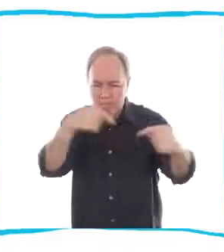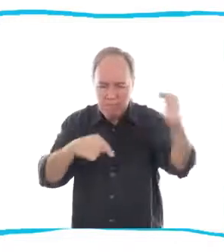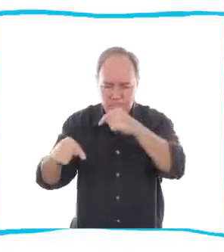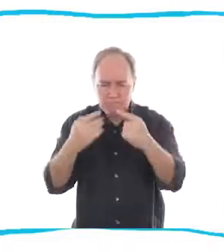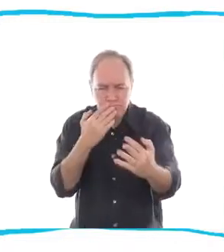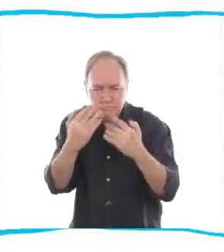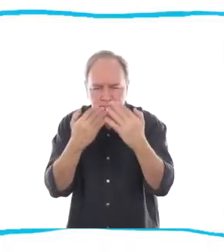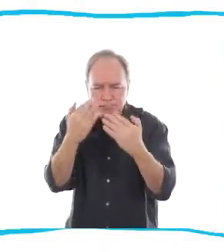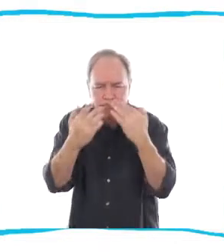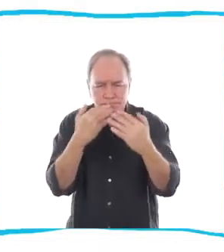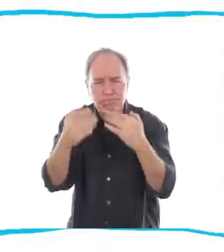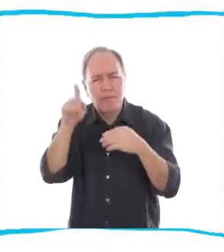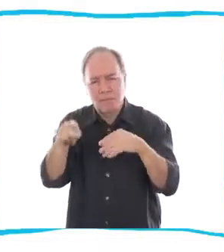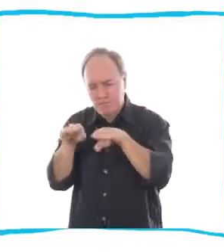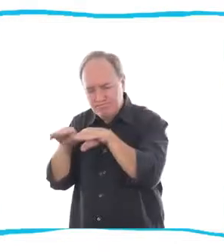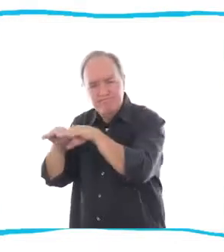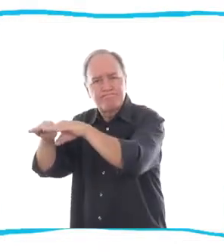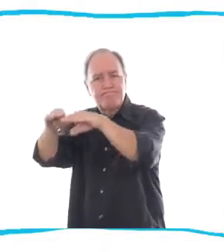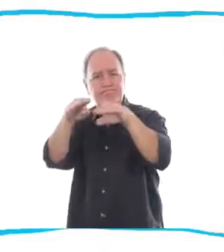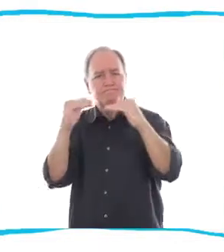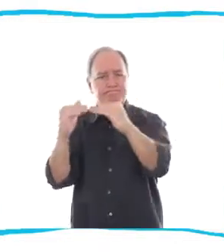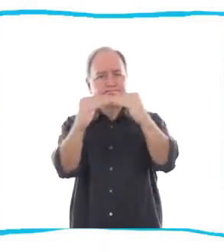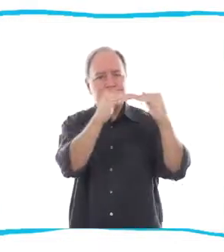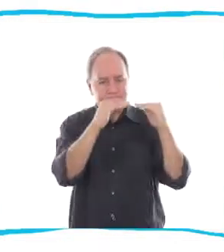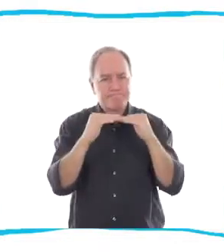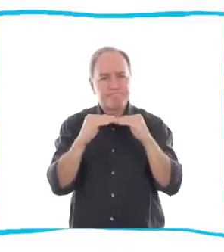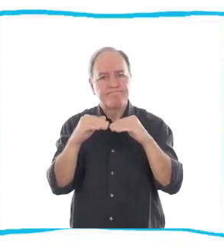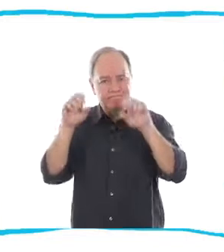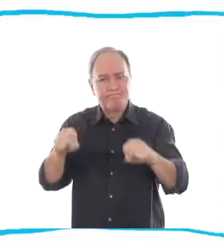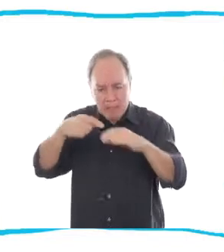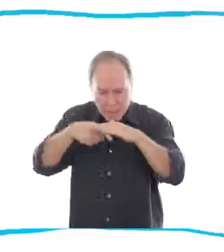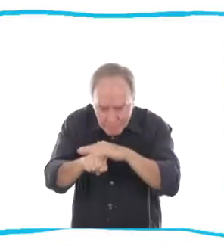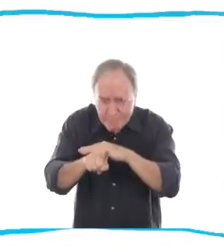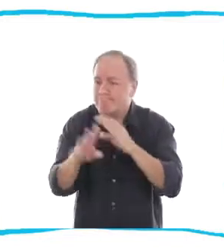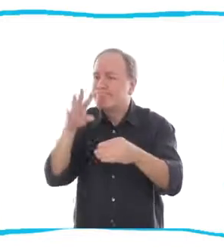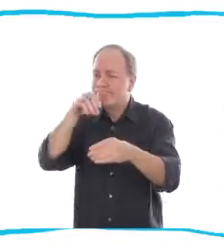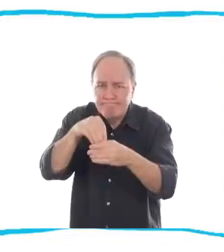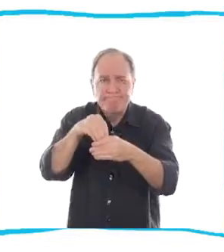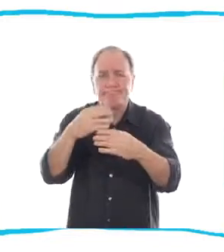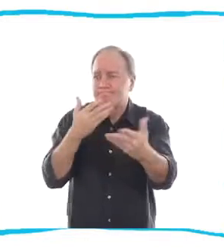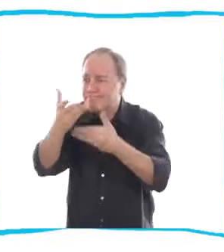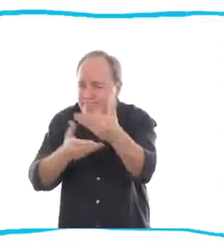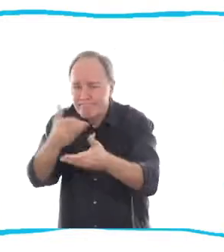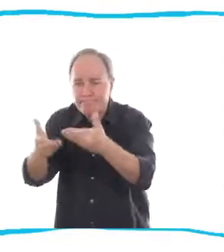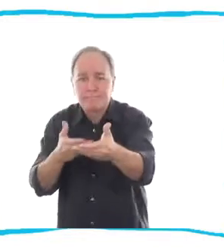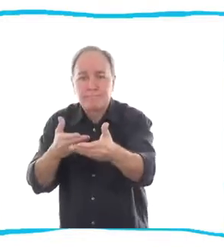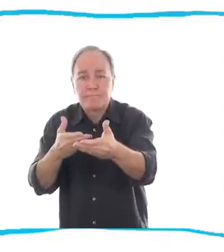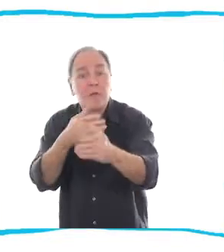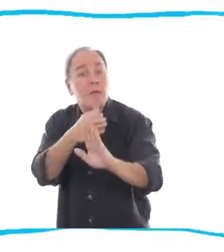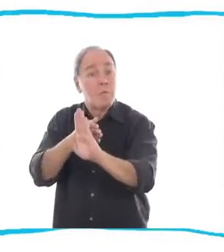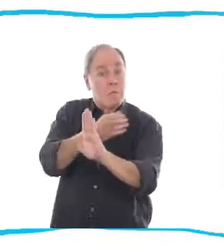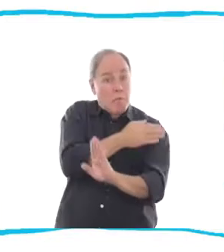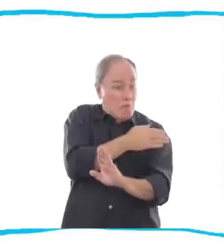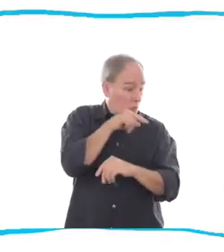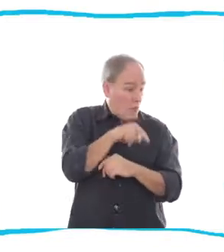Were all of them included on an equal basis with each other? First, before the meeting, right from the registration and the